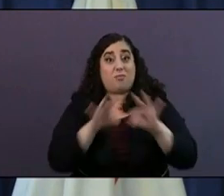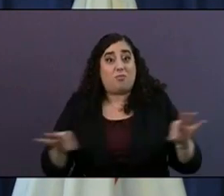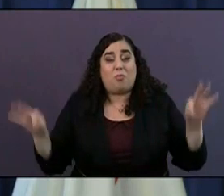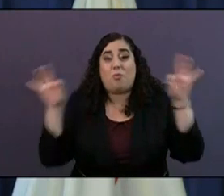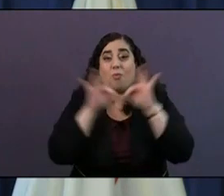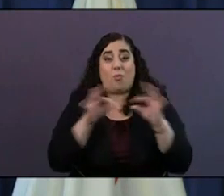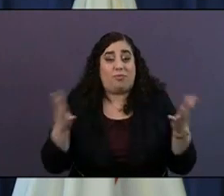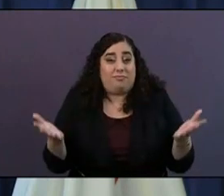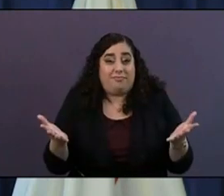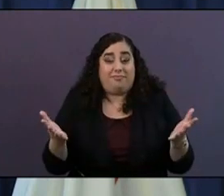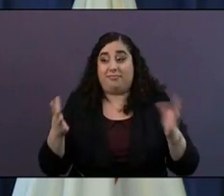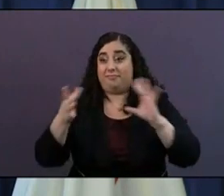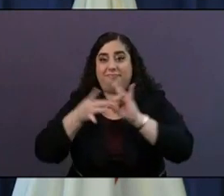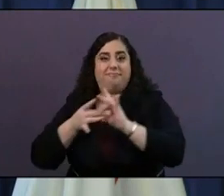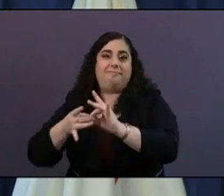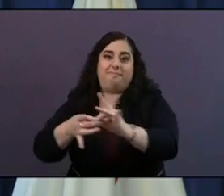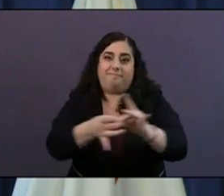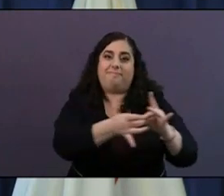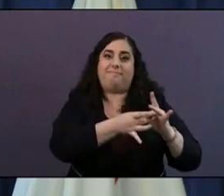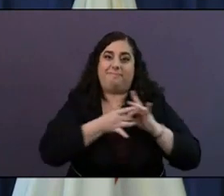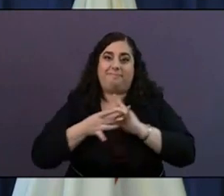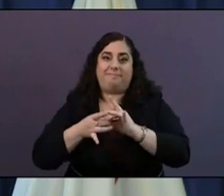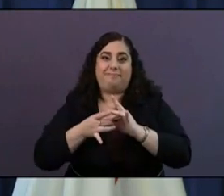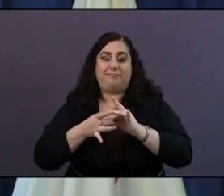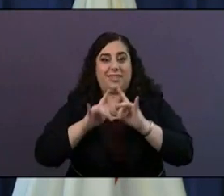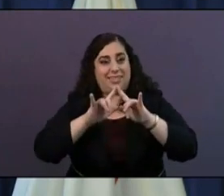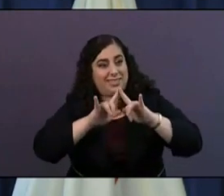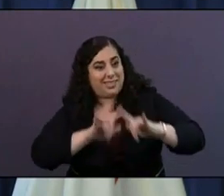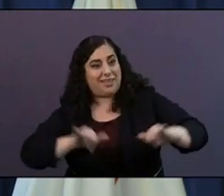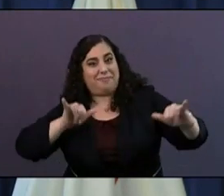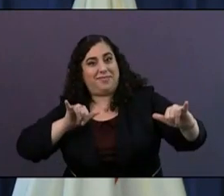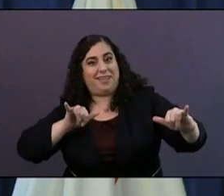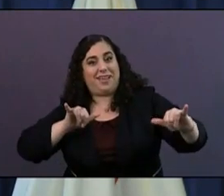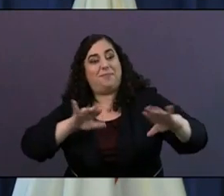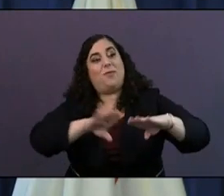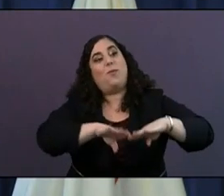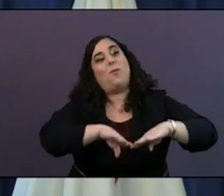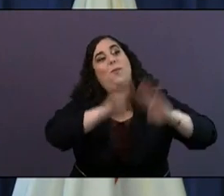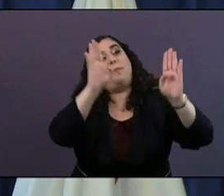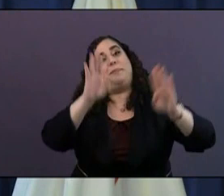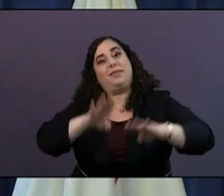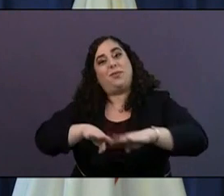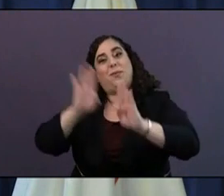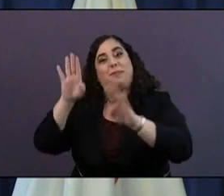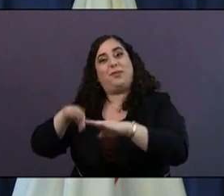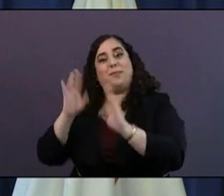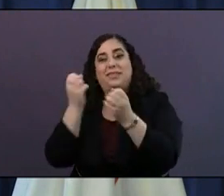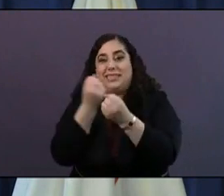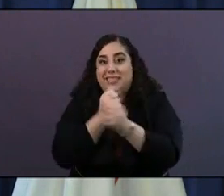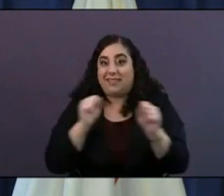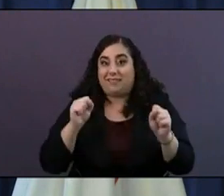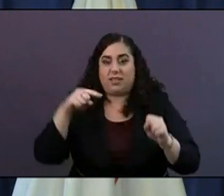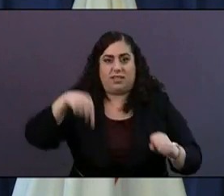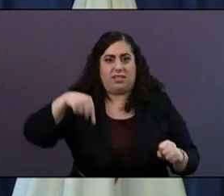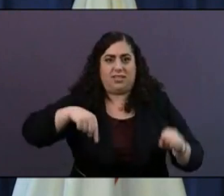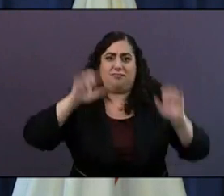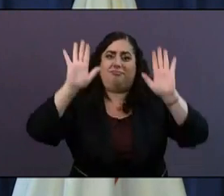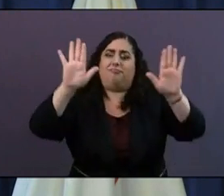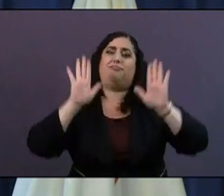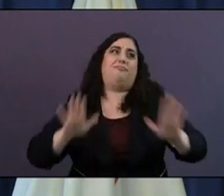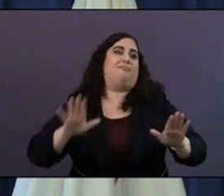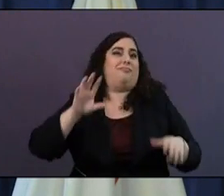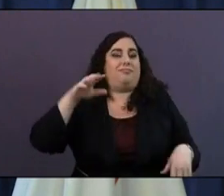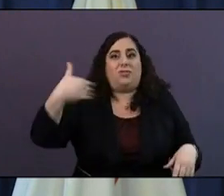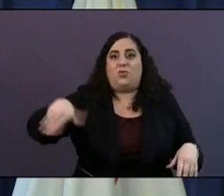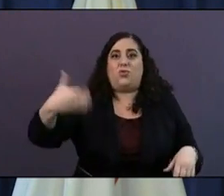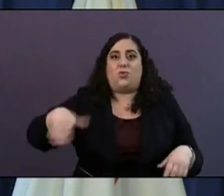it alone. We've got to do this all together. So this is the step in the right direction, and that's